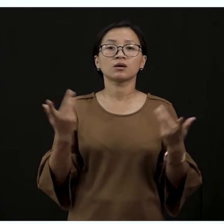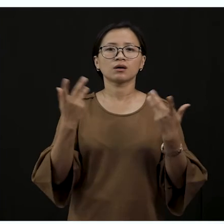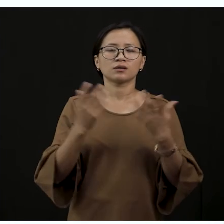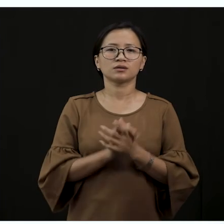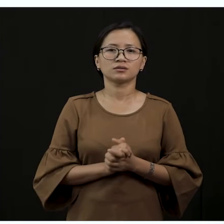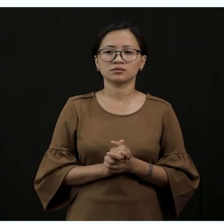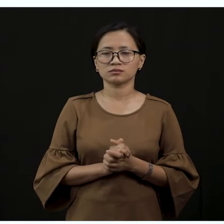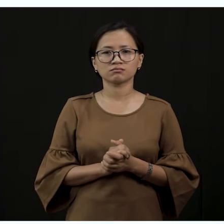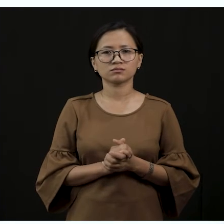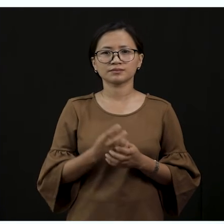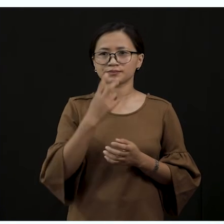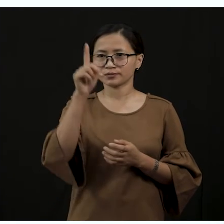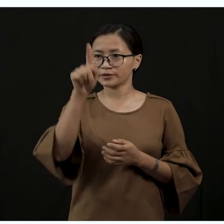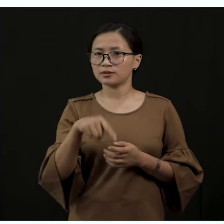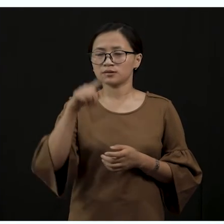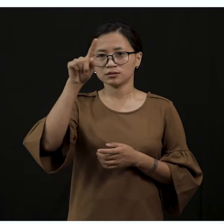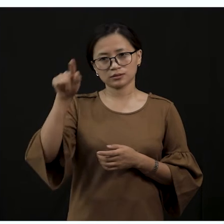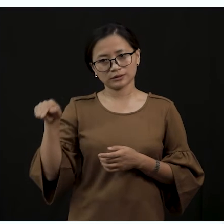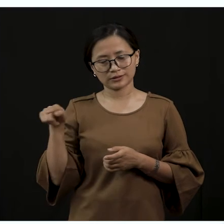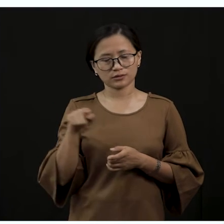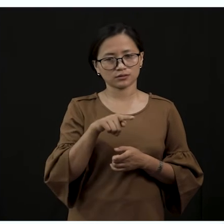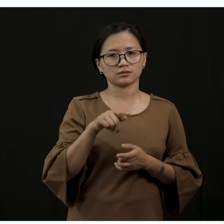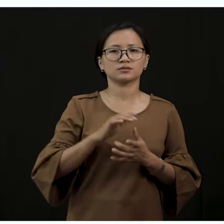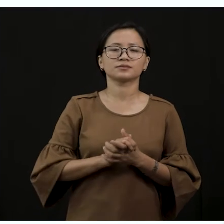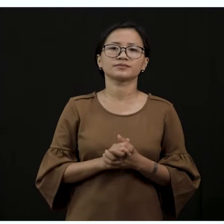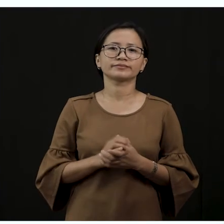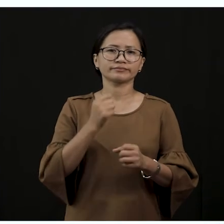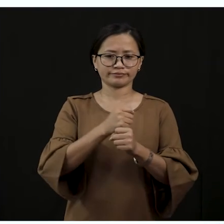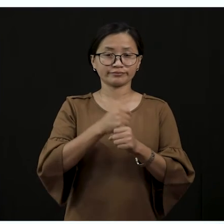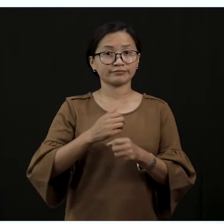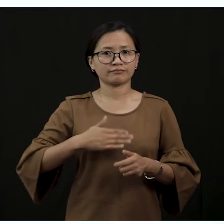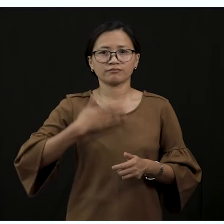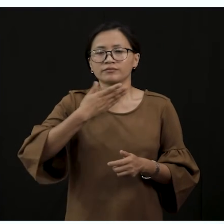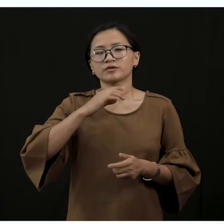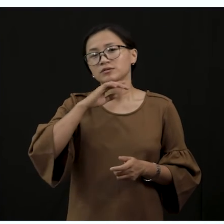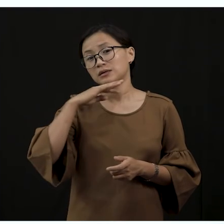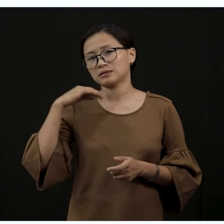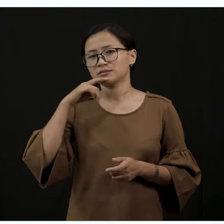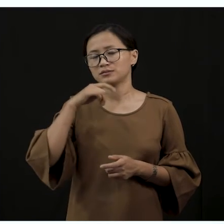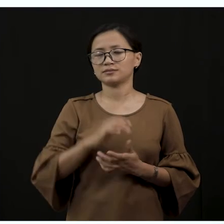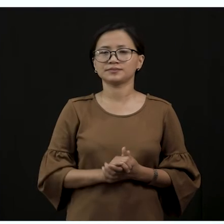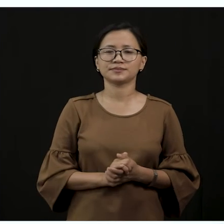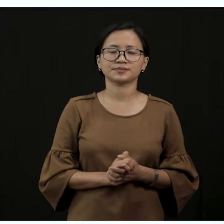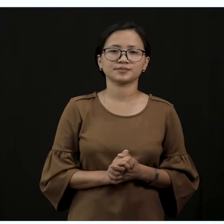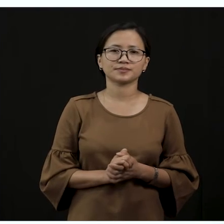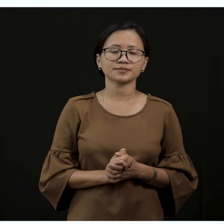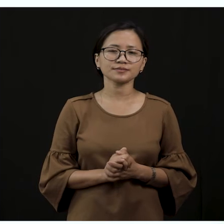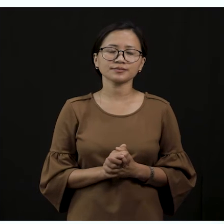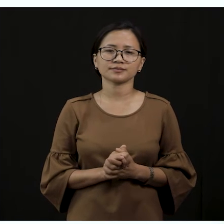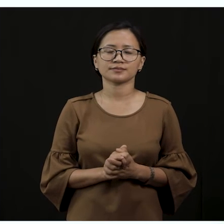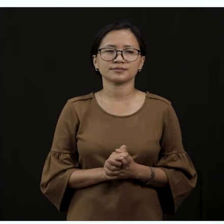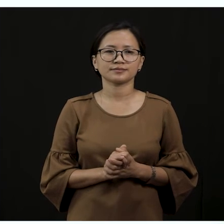which shape is this? Which plane figure is this? Yes, it's a triangle. It's a green